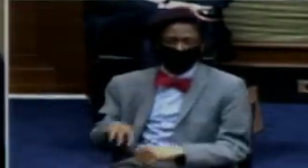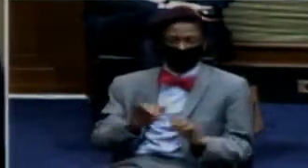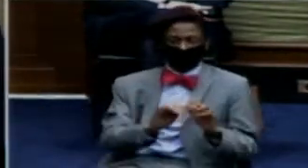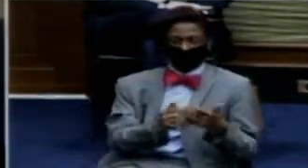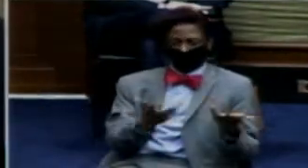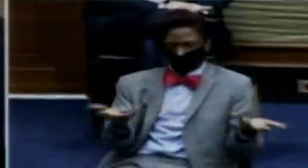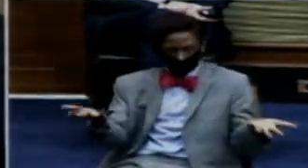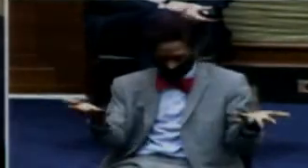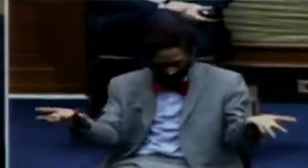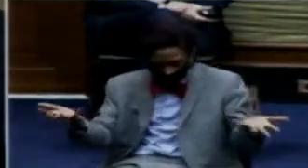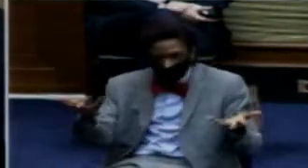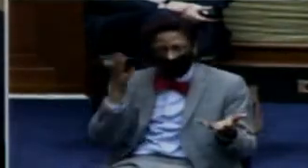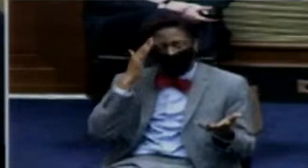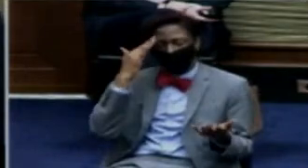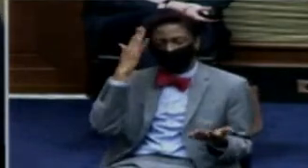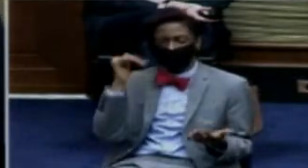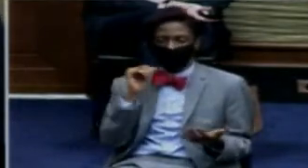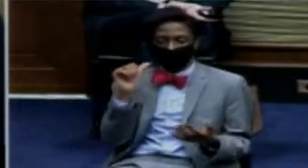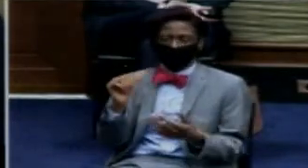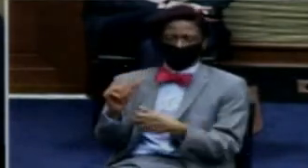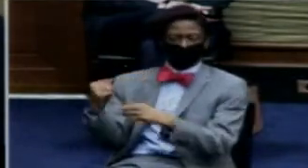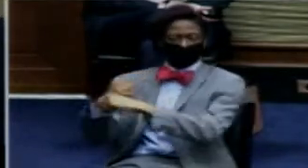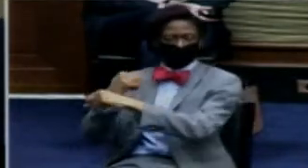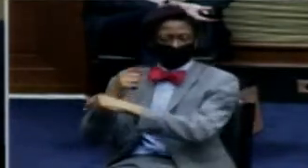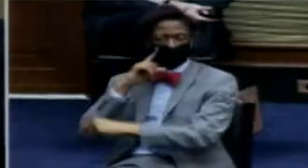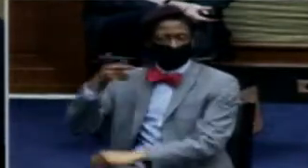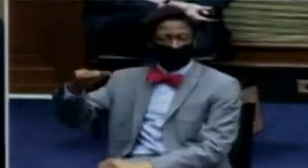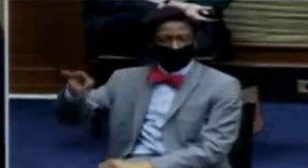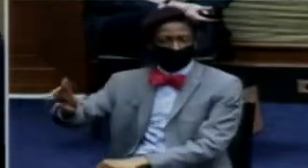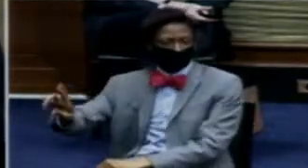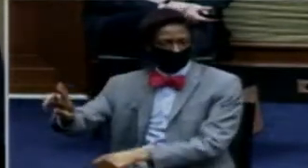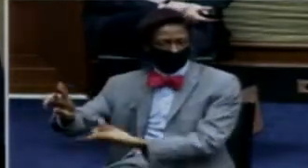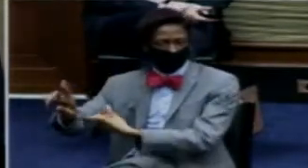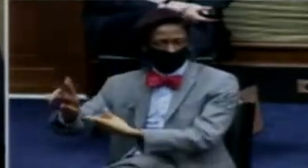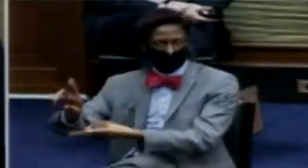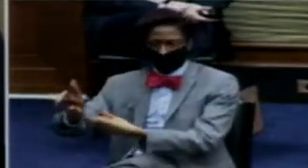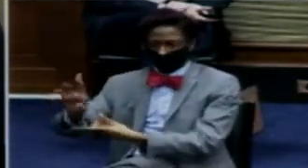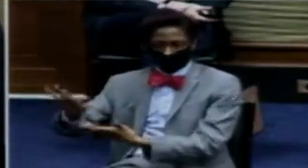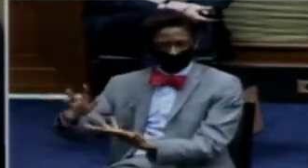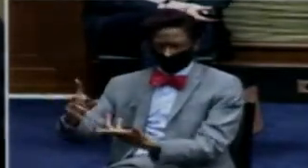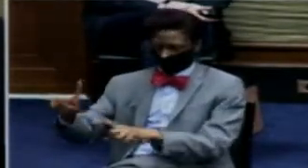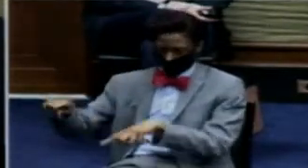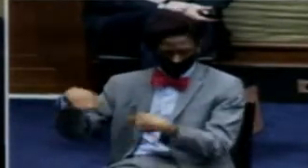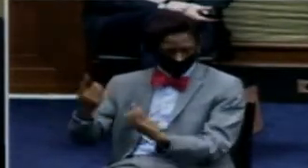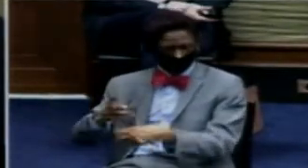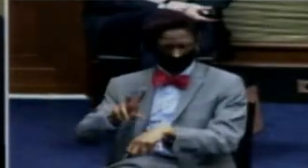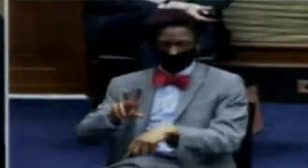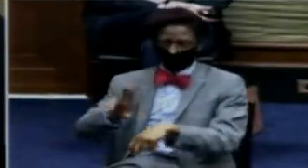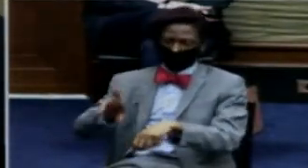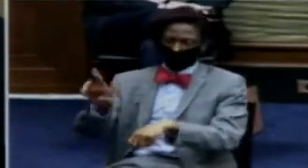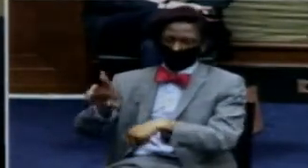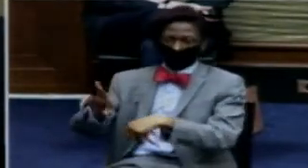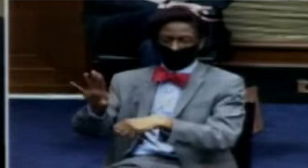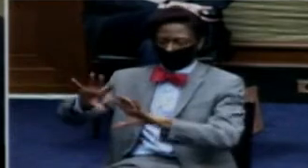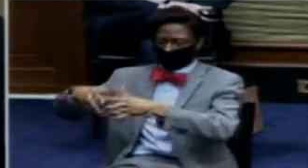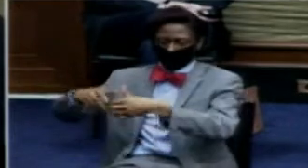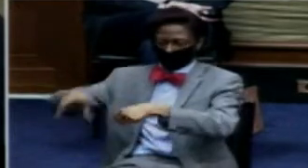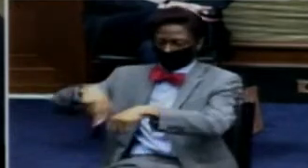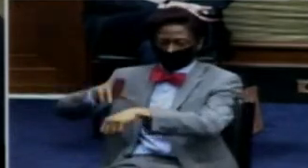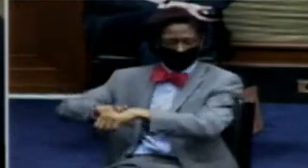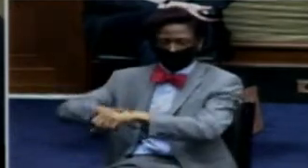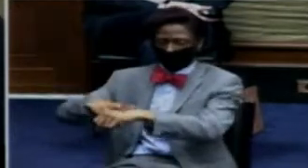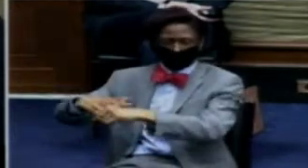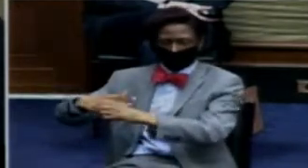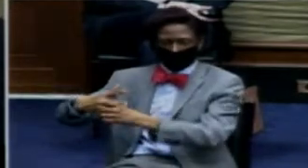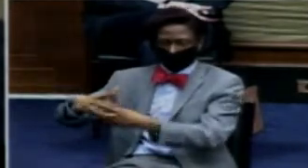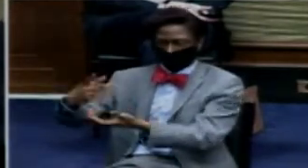Hawaii and Alaska? Why aren't you fighting for Puerto Rican admission? It's been in the Republican Party's national platform for several decades.